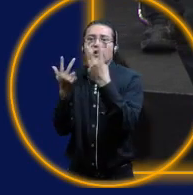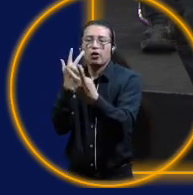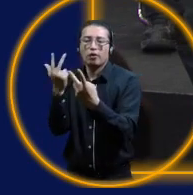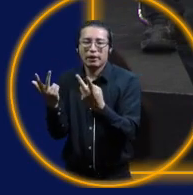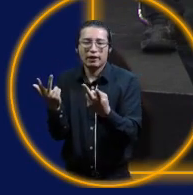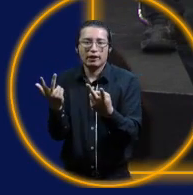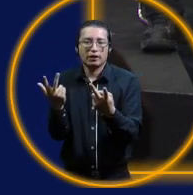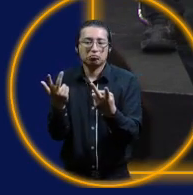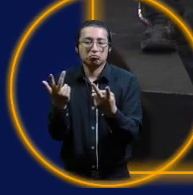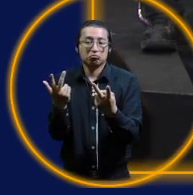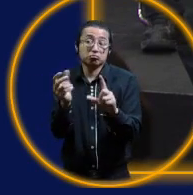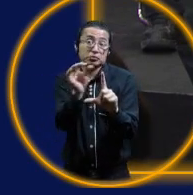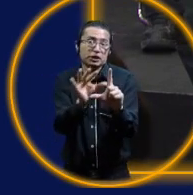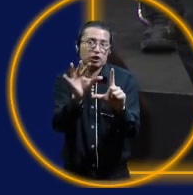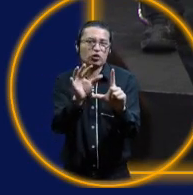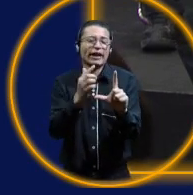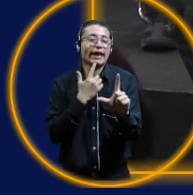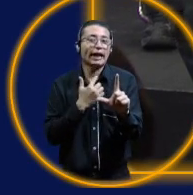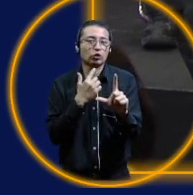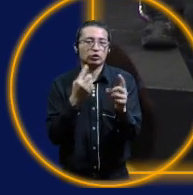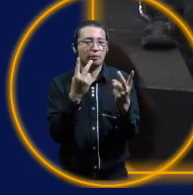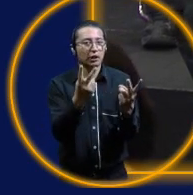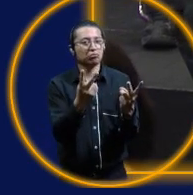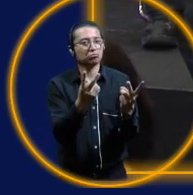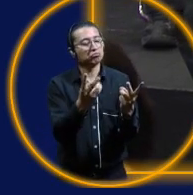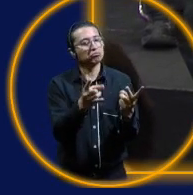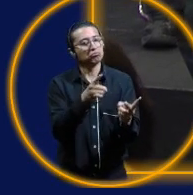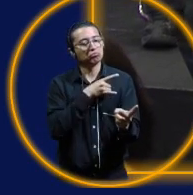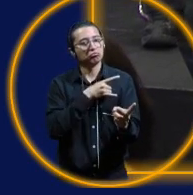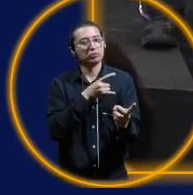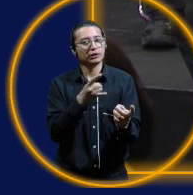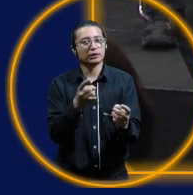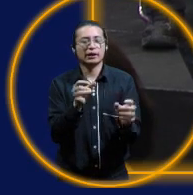it's before like words, and it's before